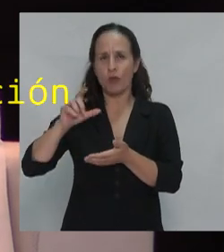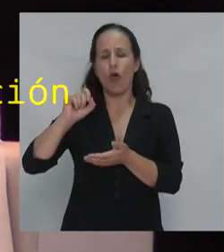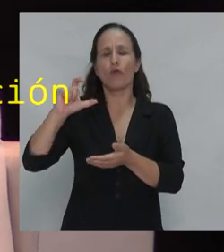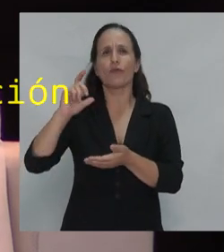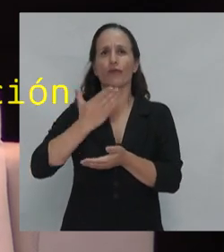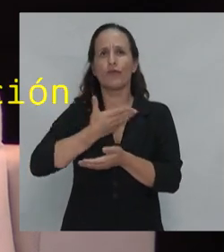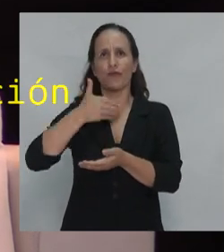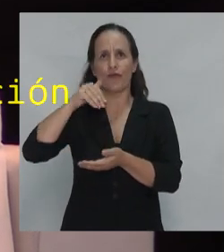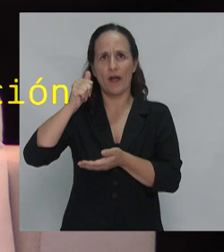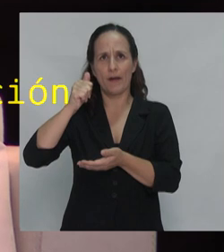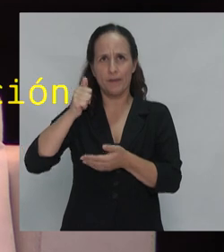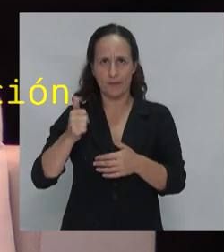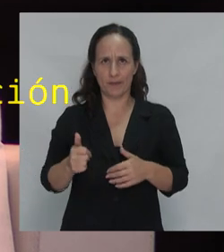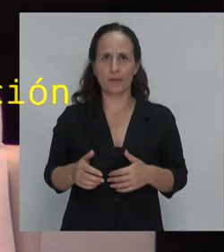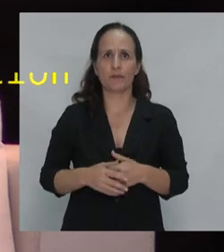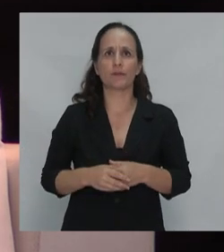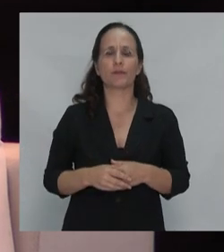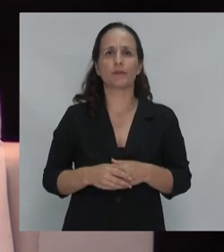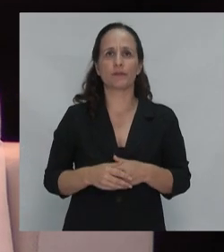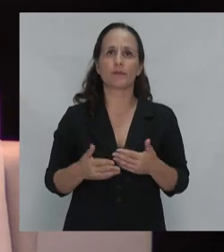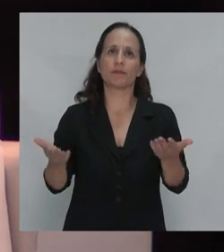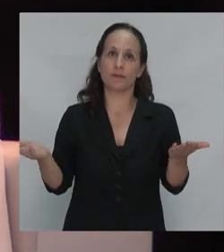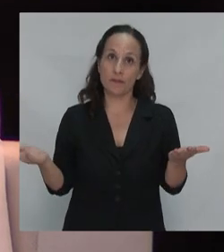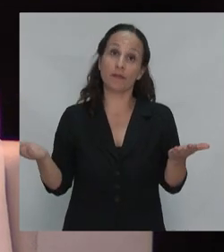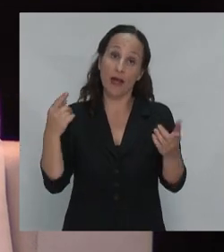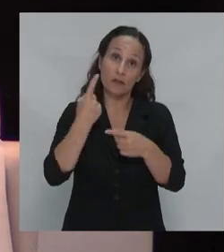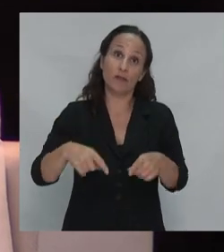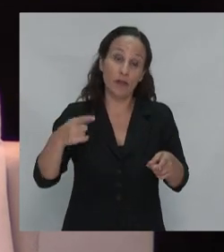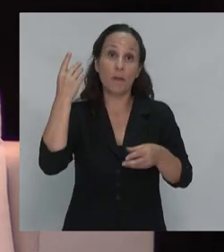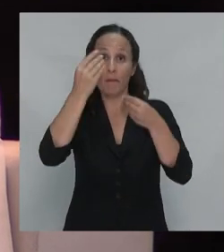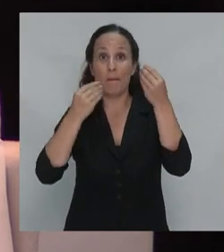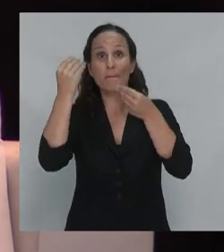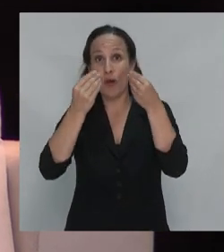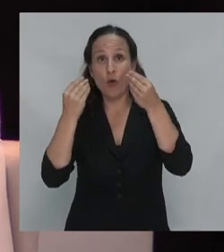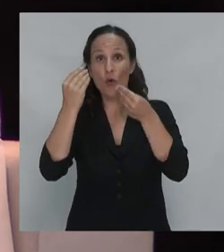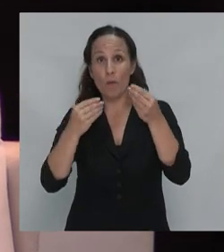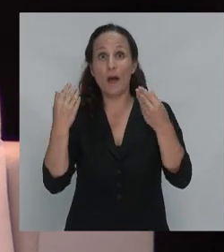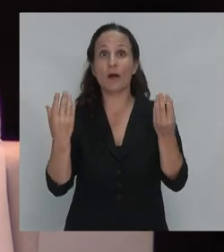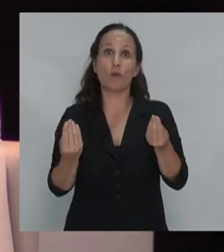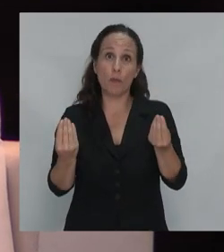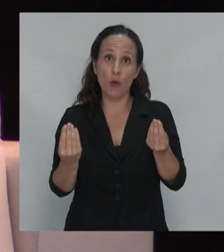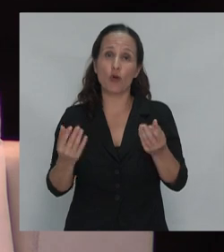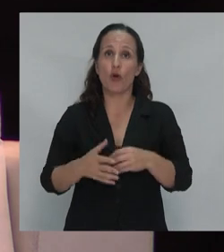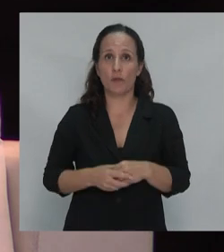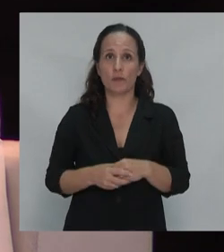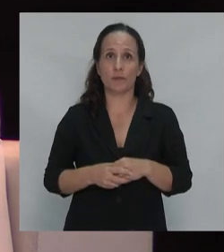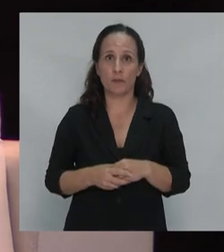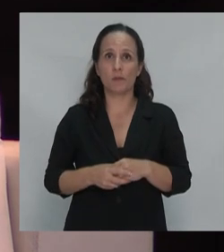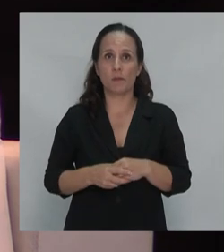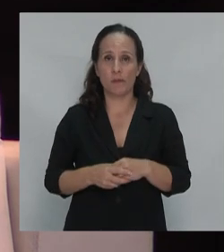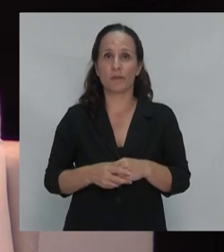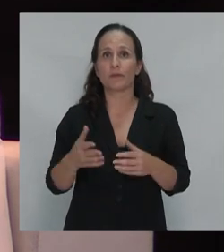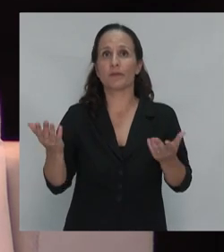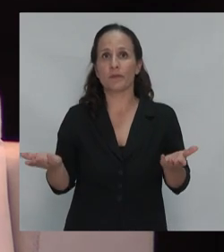on the table. 47 people today, just 47, and may I say